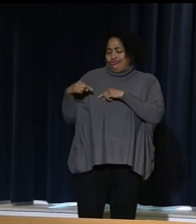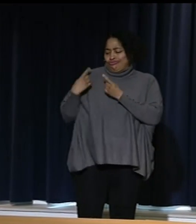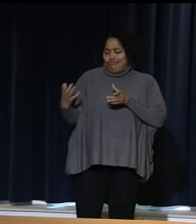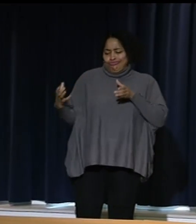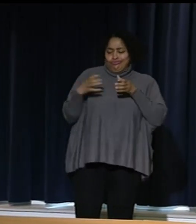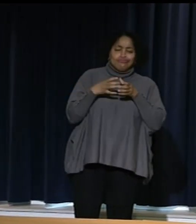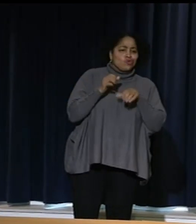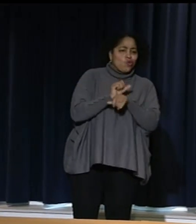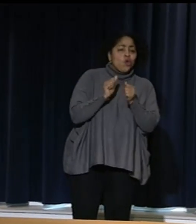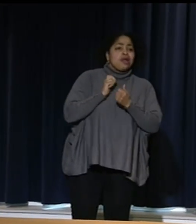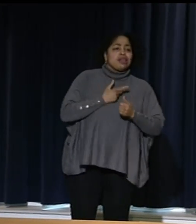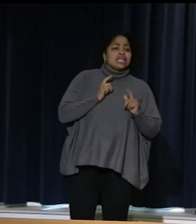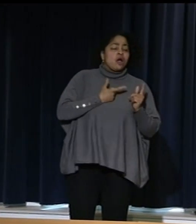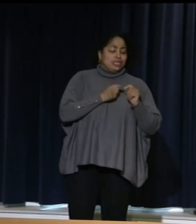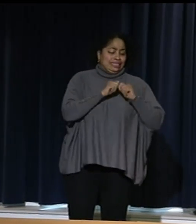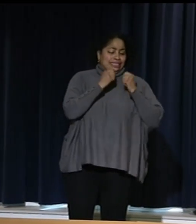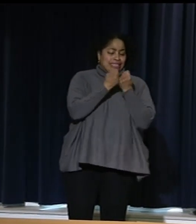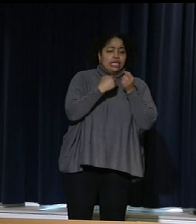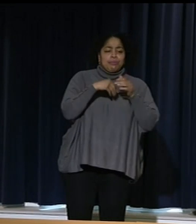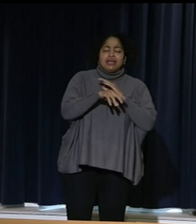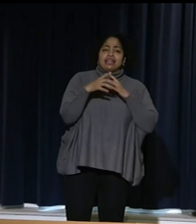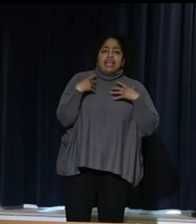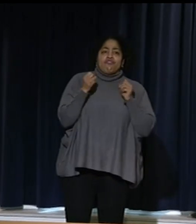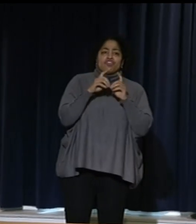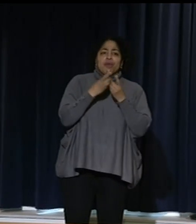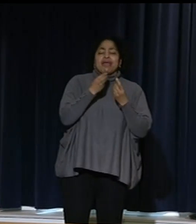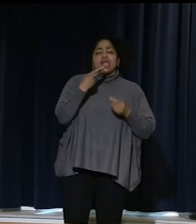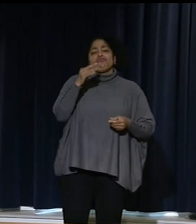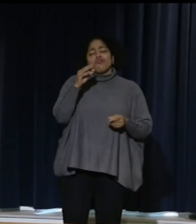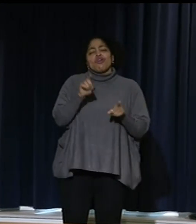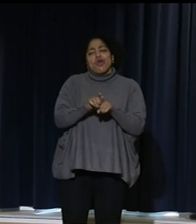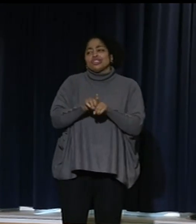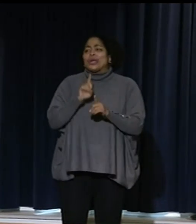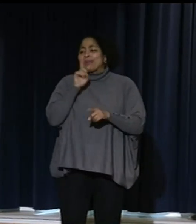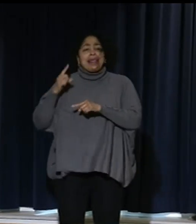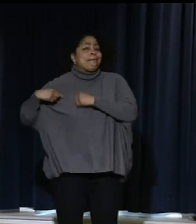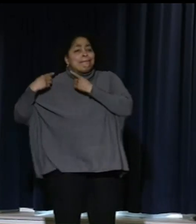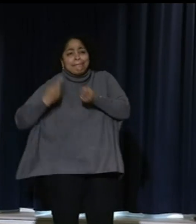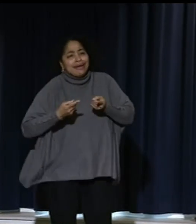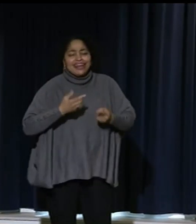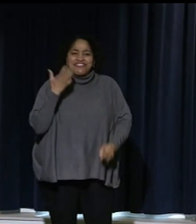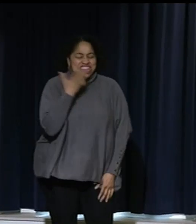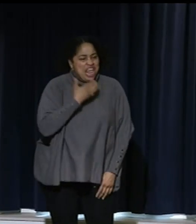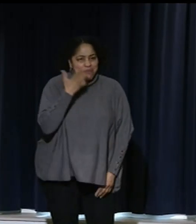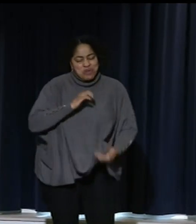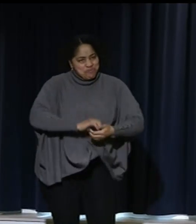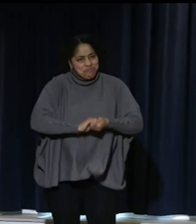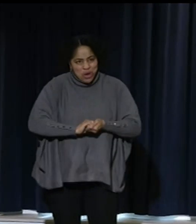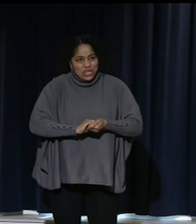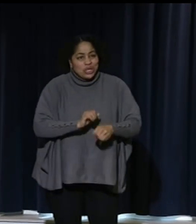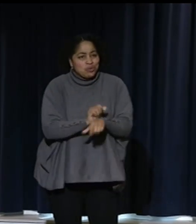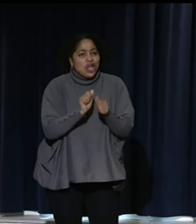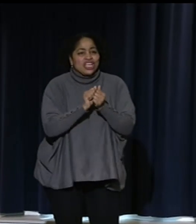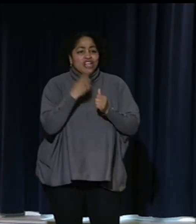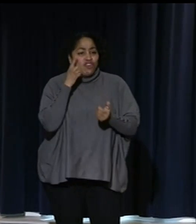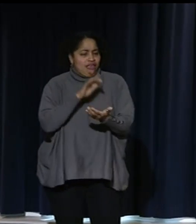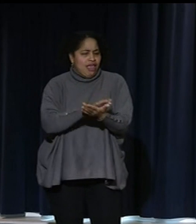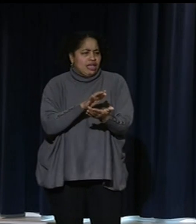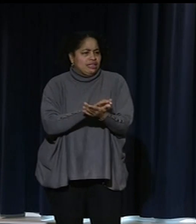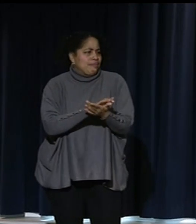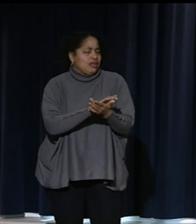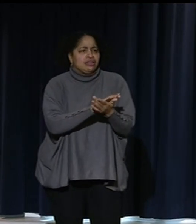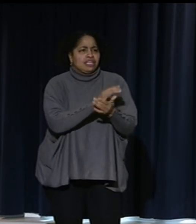course our teams at the Health Department and Henry Ford as well. And it's really been a phenomenal partnership in terms of academic